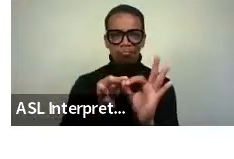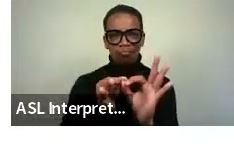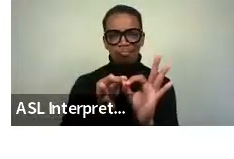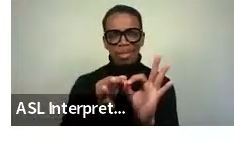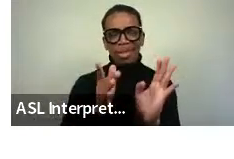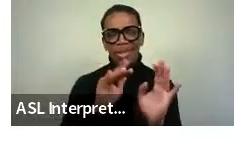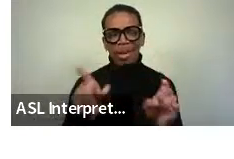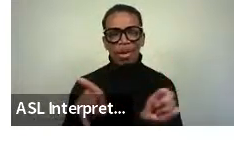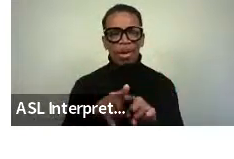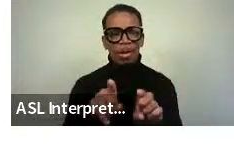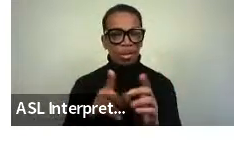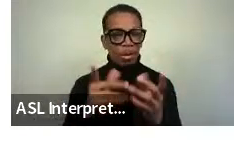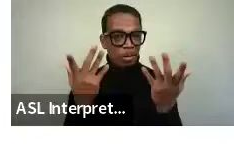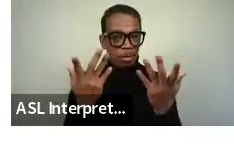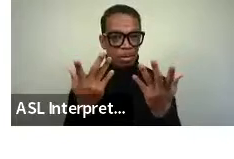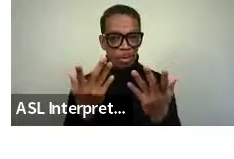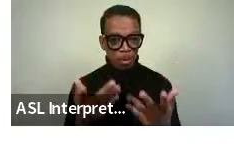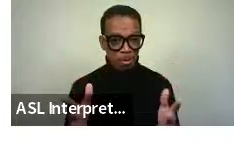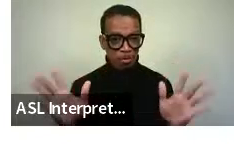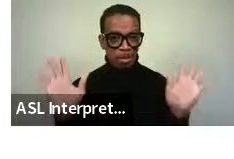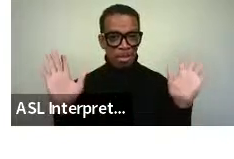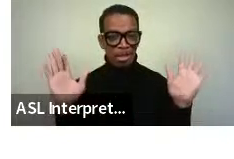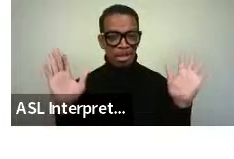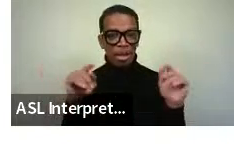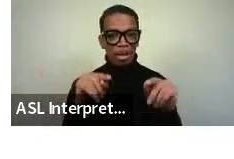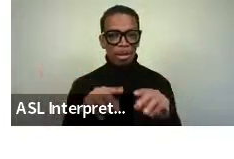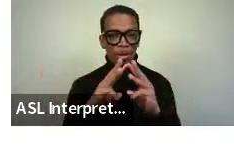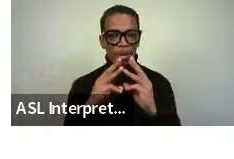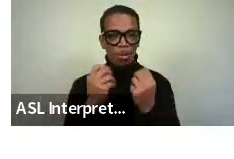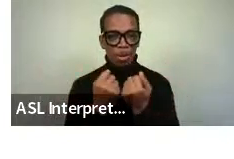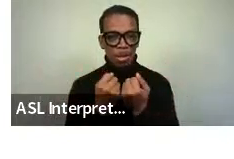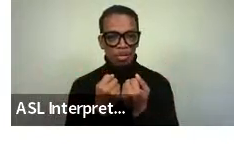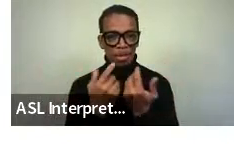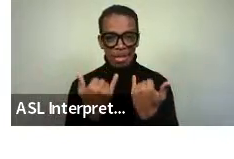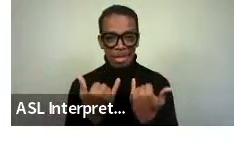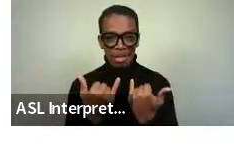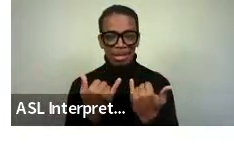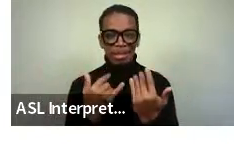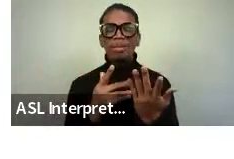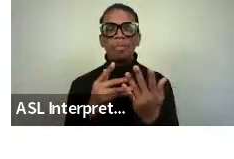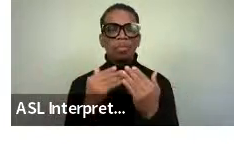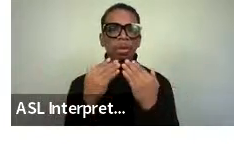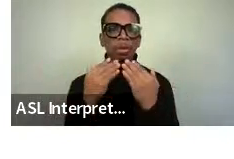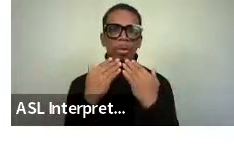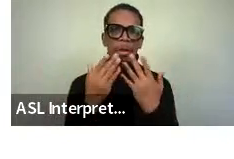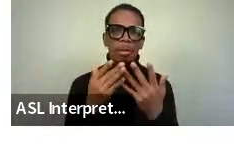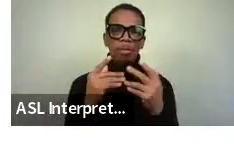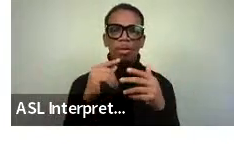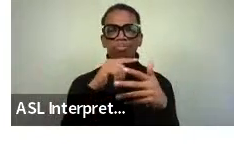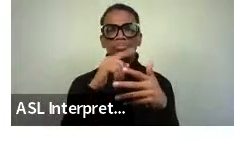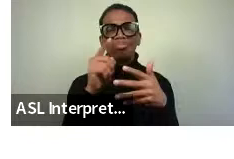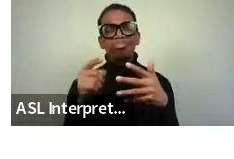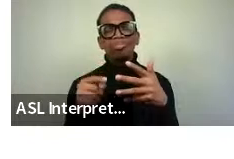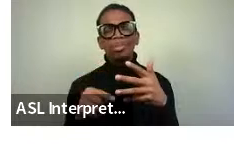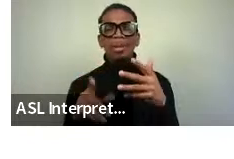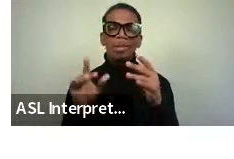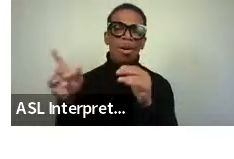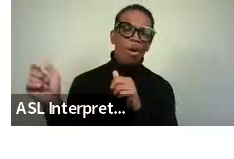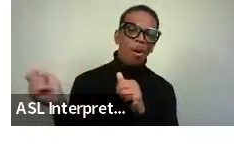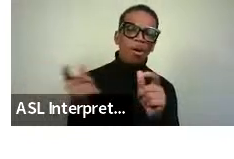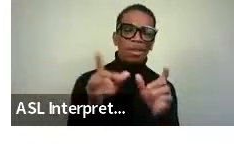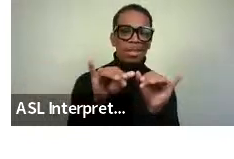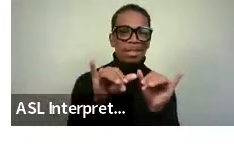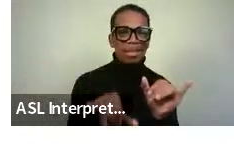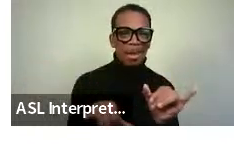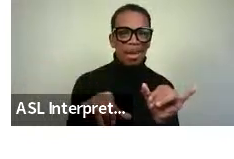And so as we end this webinar today, thank you to all that stuck with us. Thank you all